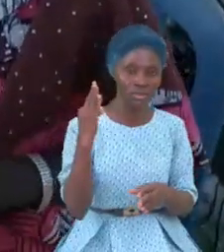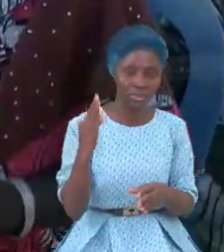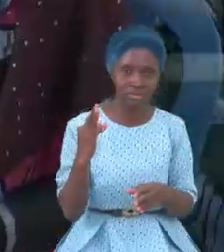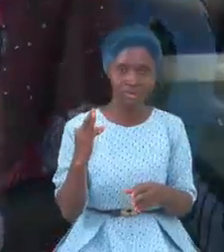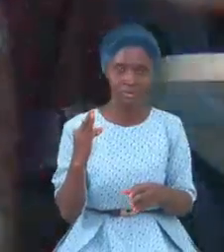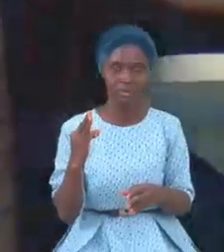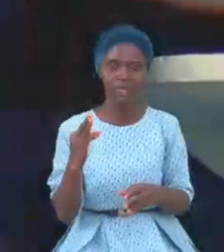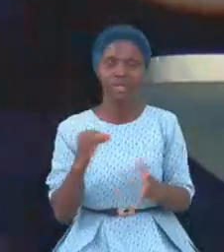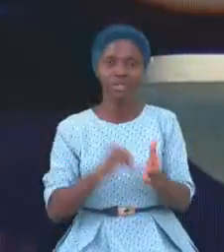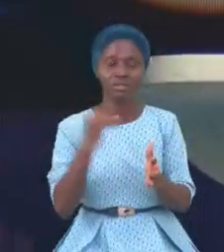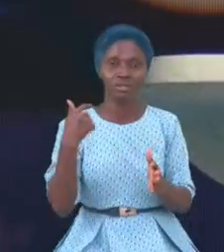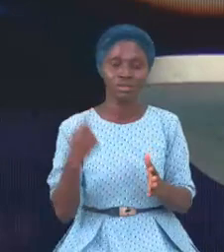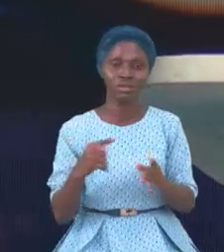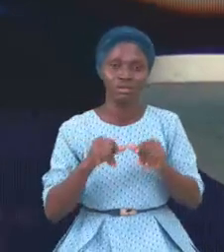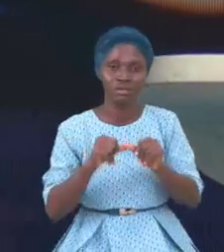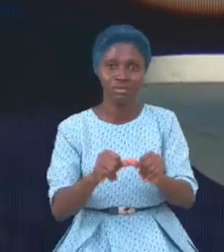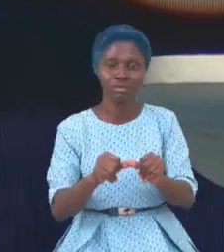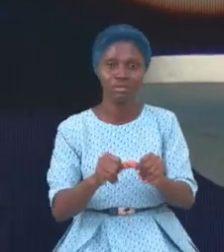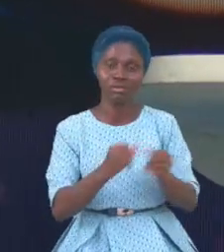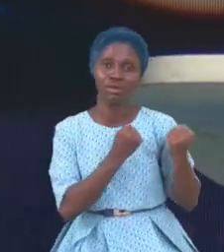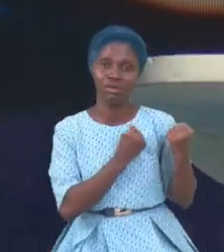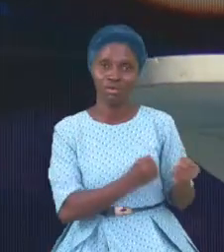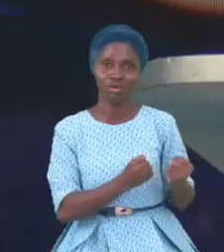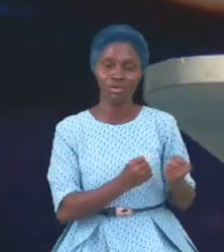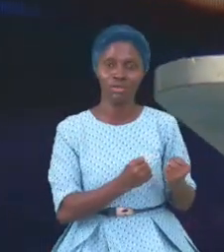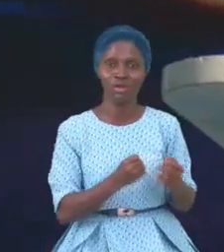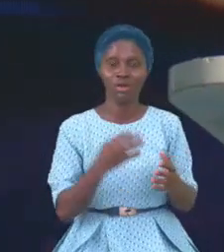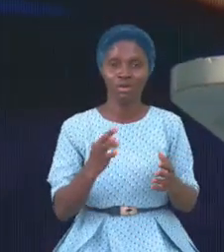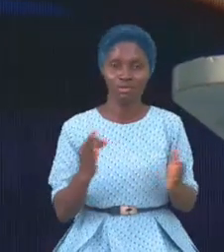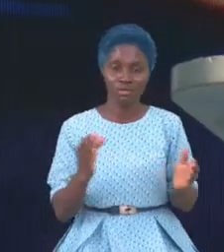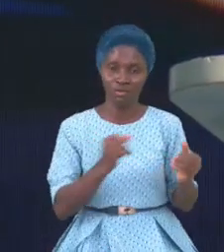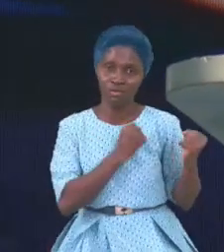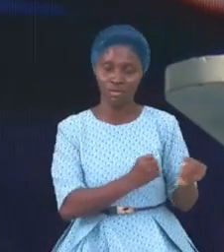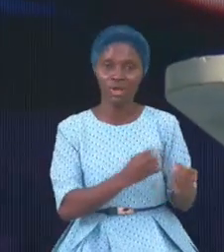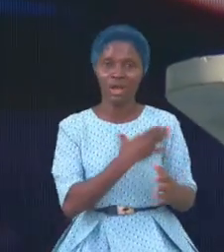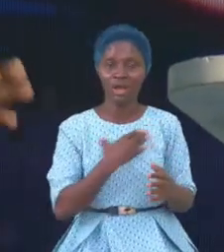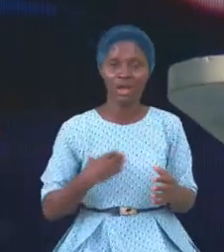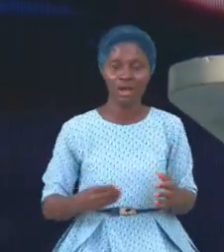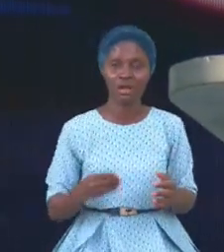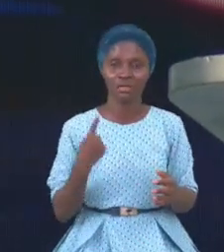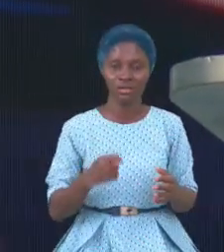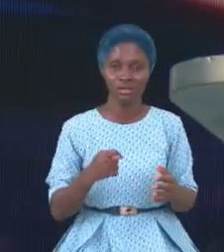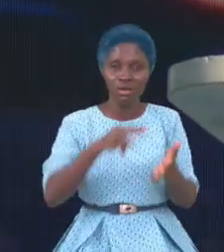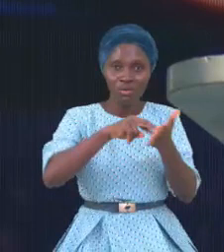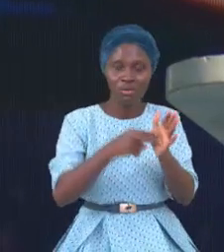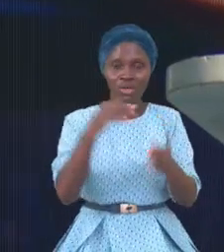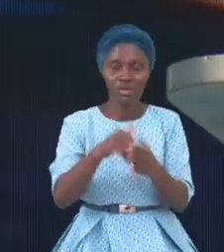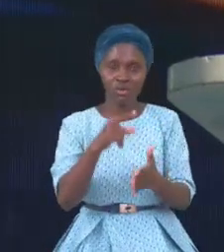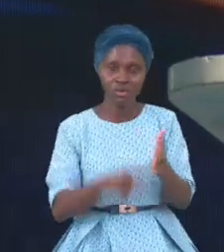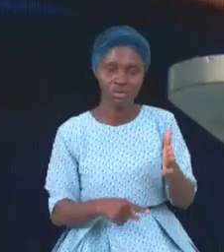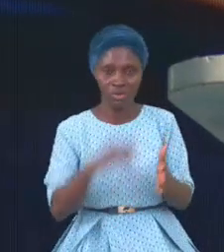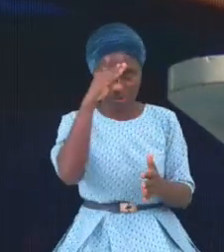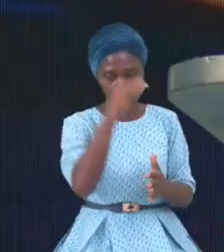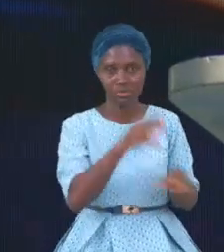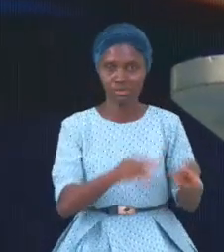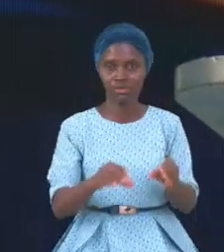the tenacity of the pursuit, and he is tenacious in what he does, and for that to take place, he must